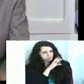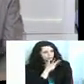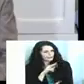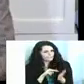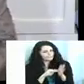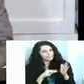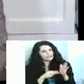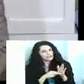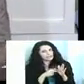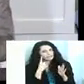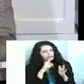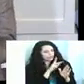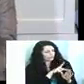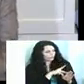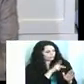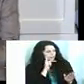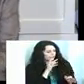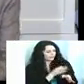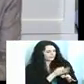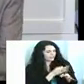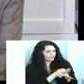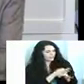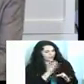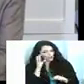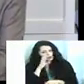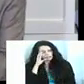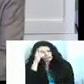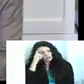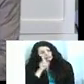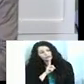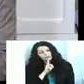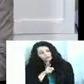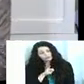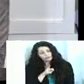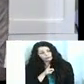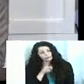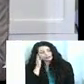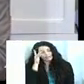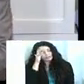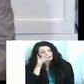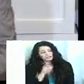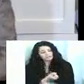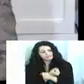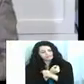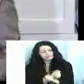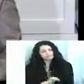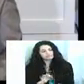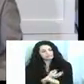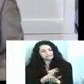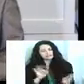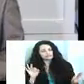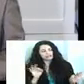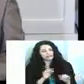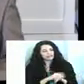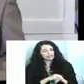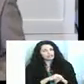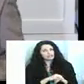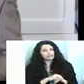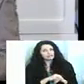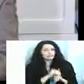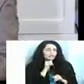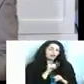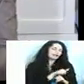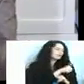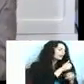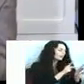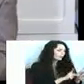means to be a person of faith, searching for the truth that ultimately sets us free. Not the truth that has been experienced by somebody else,